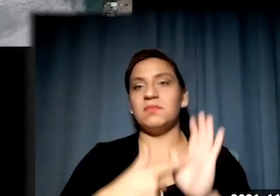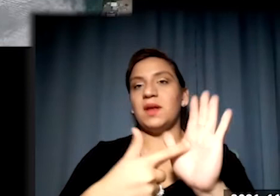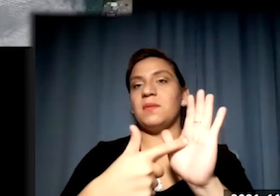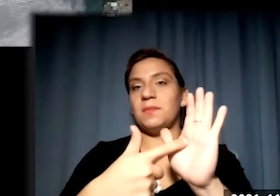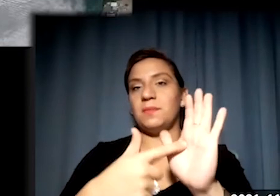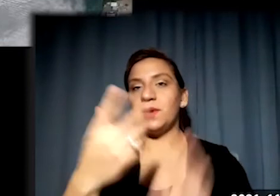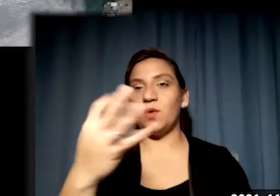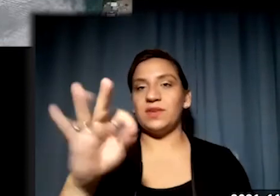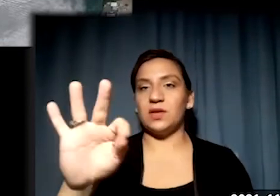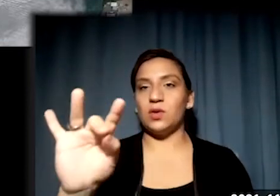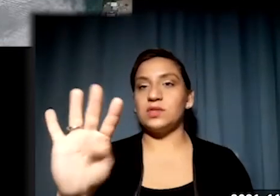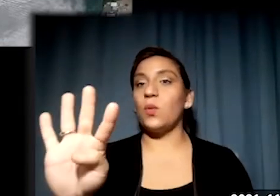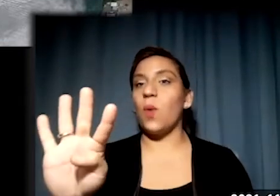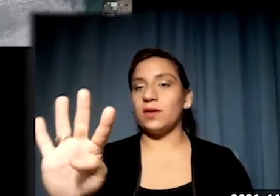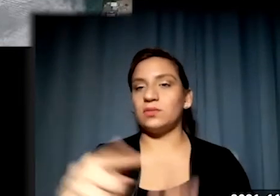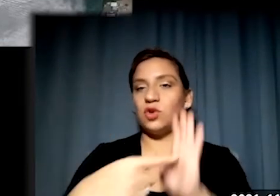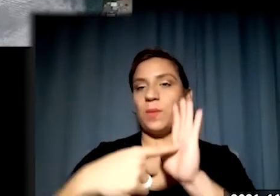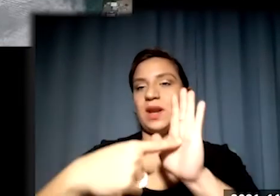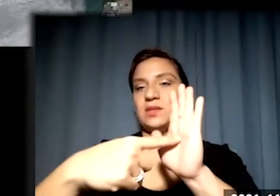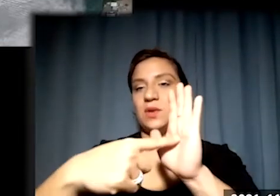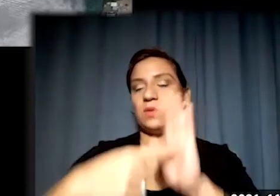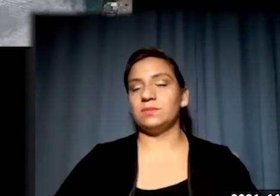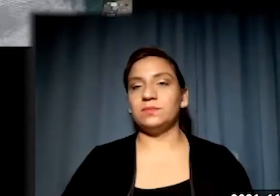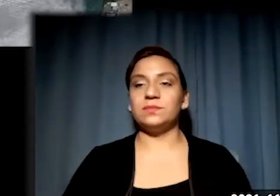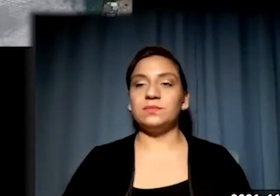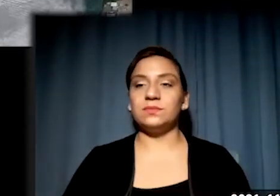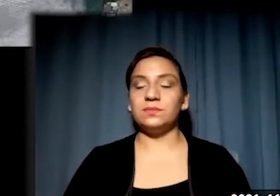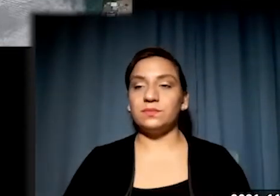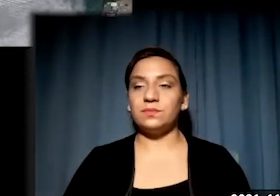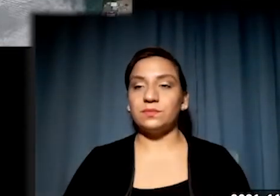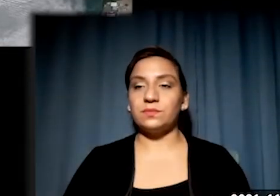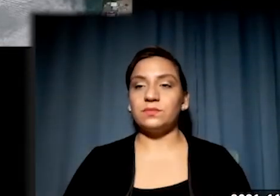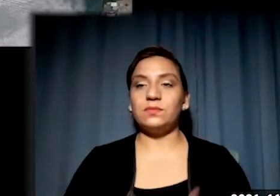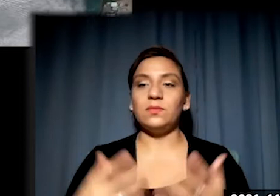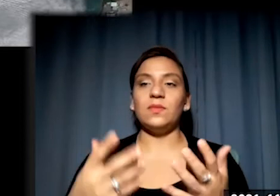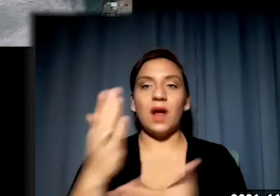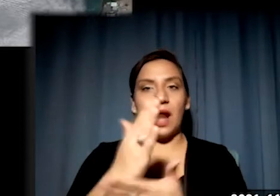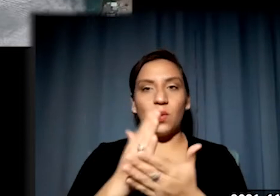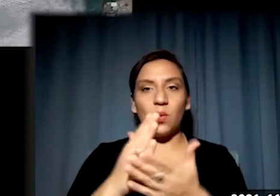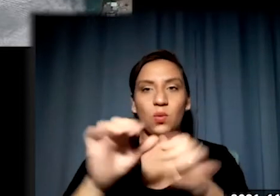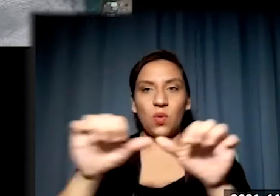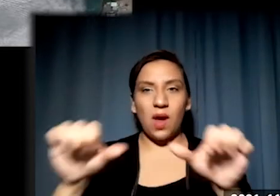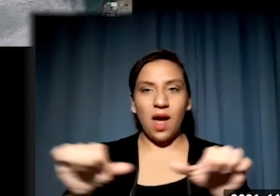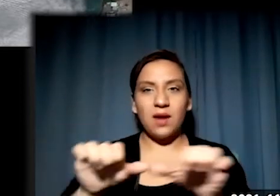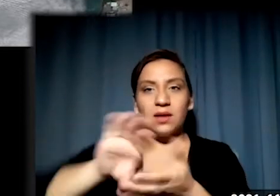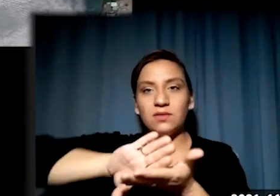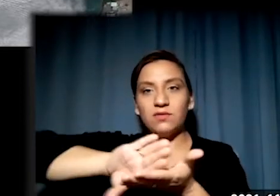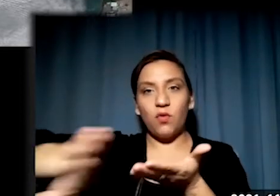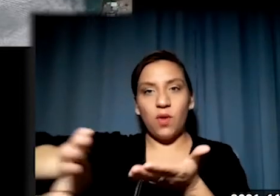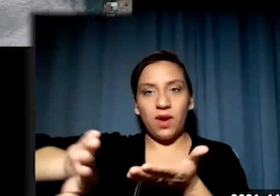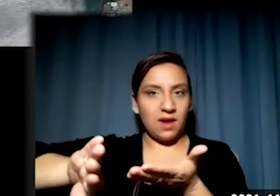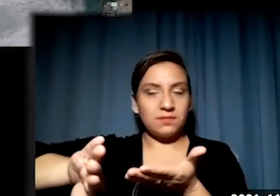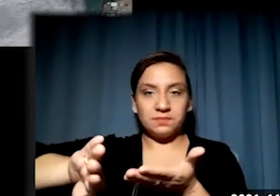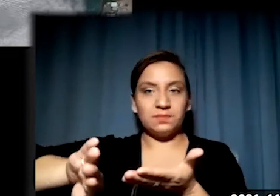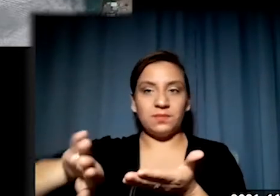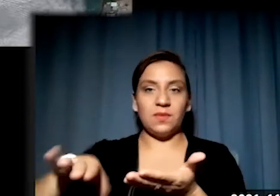relevant sectors were left out. Understandably, that was the concept of historic preservation at the time, but